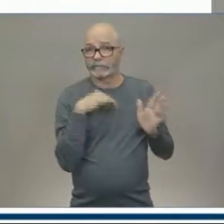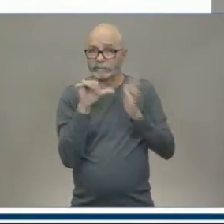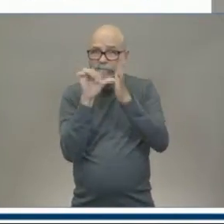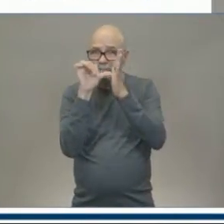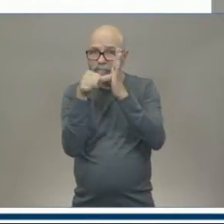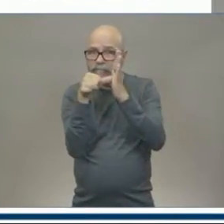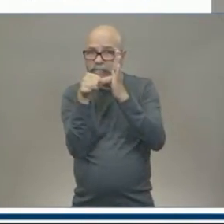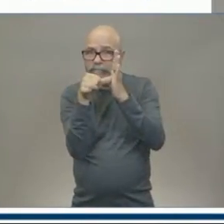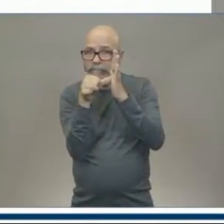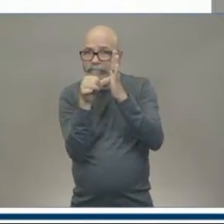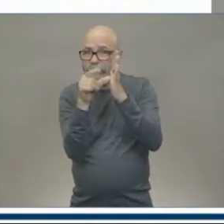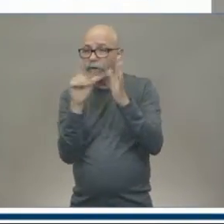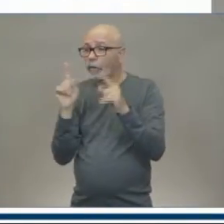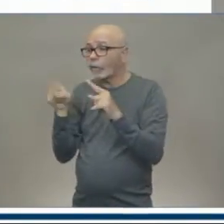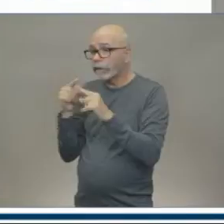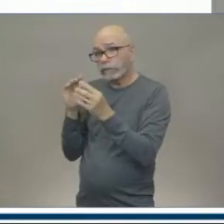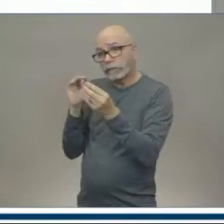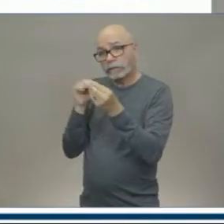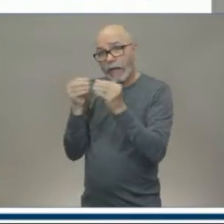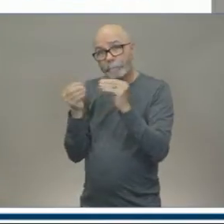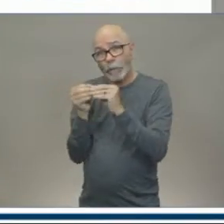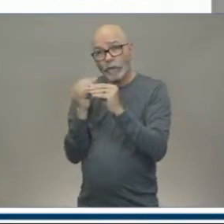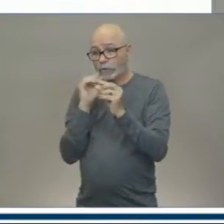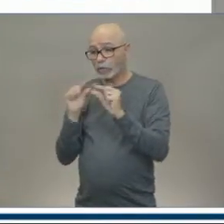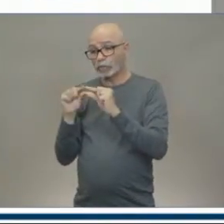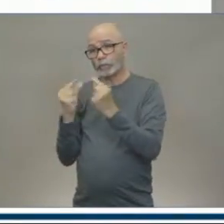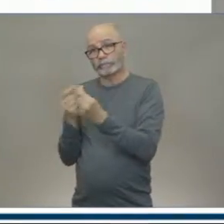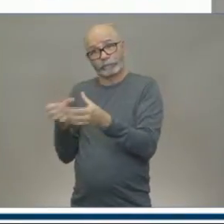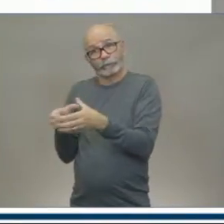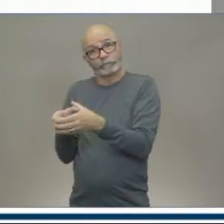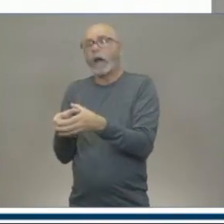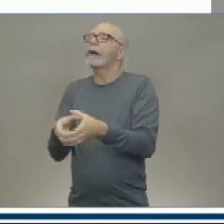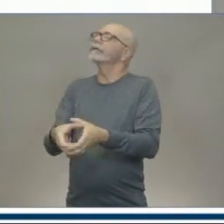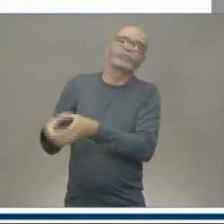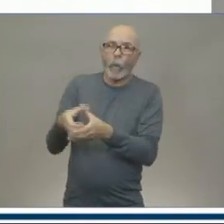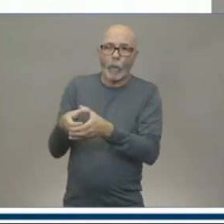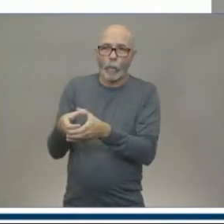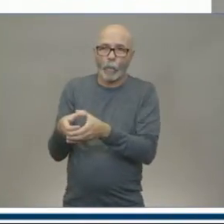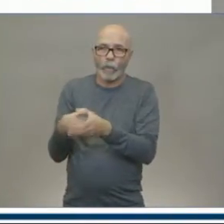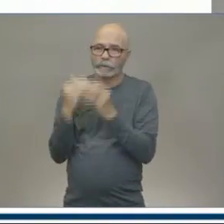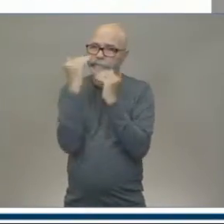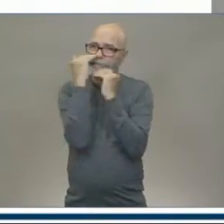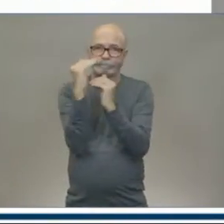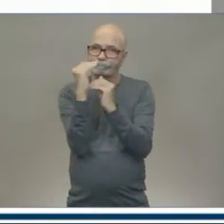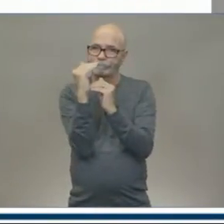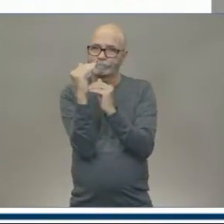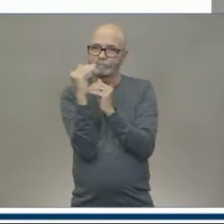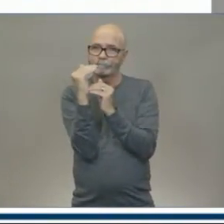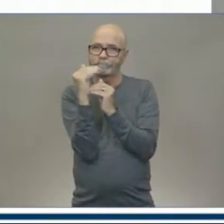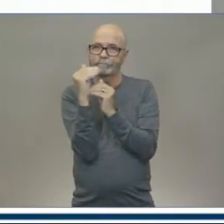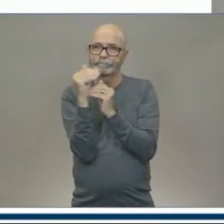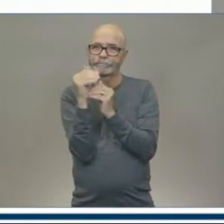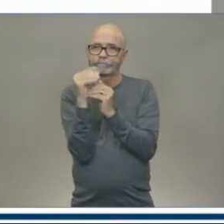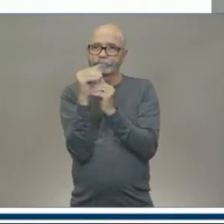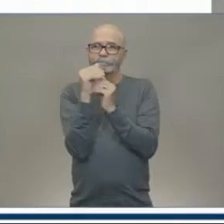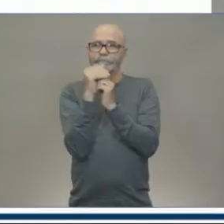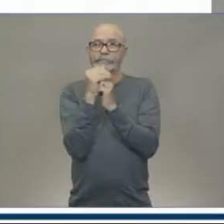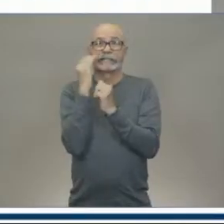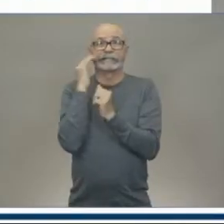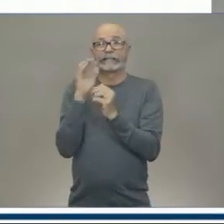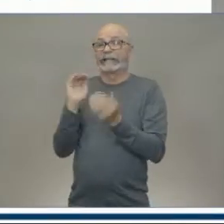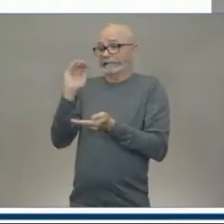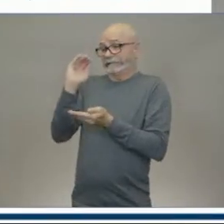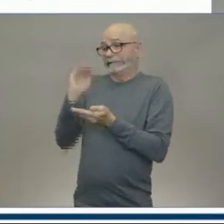circles small and limit our social activities. The more people we interact with in close contact, the greater the risk we're